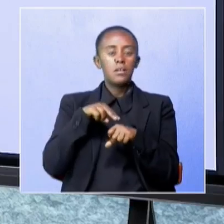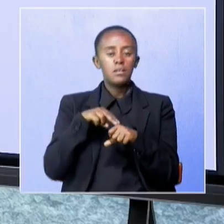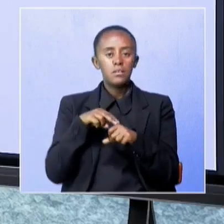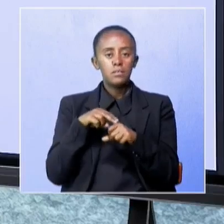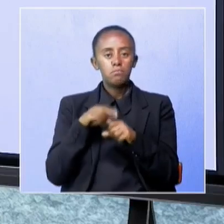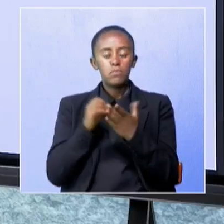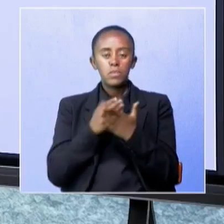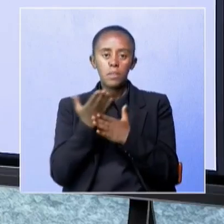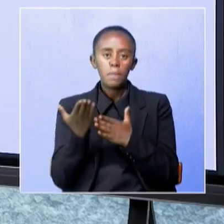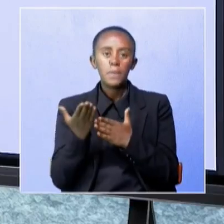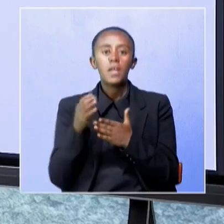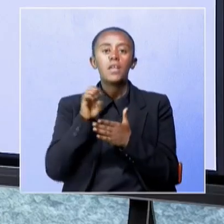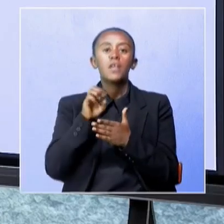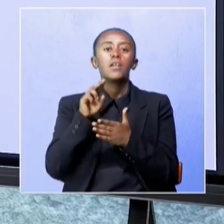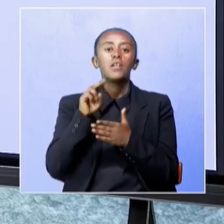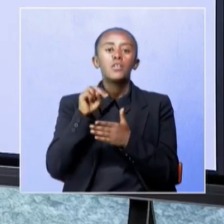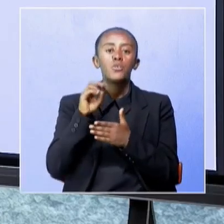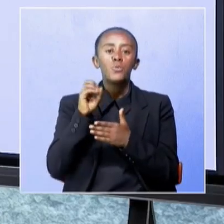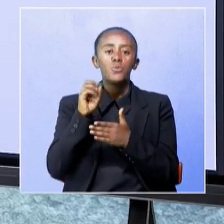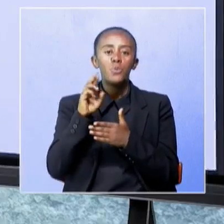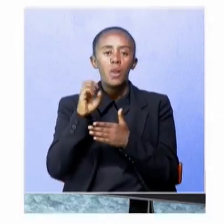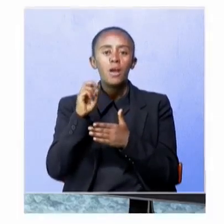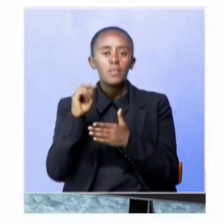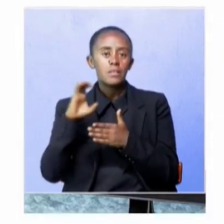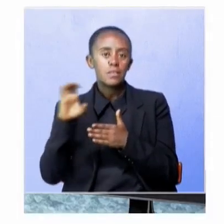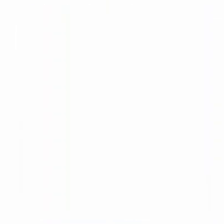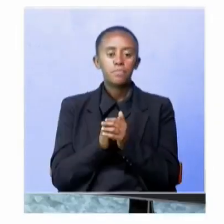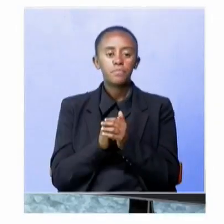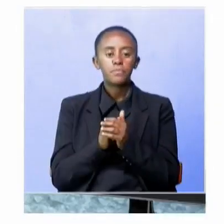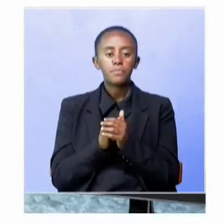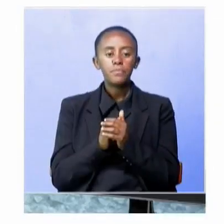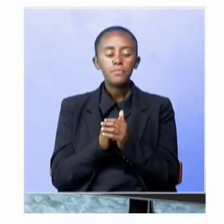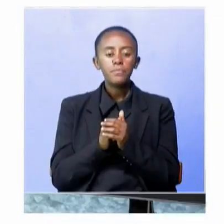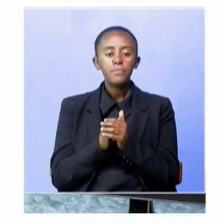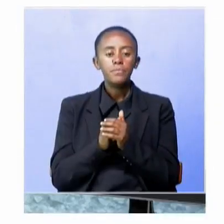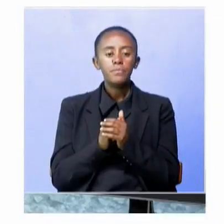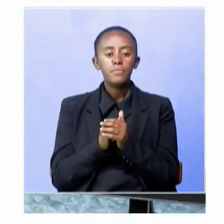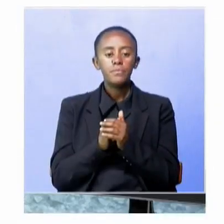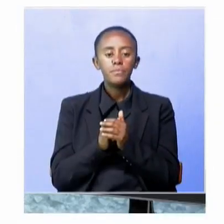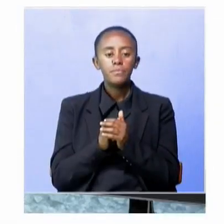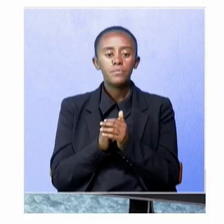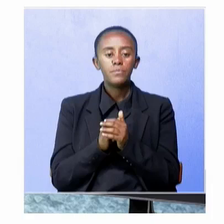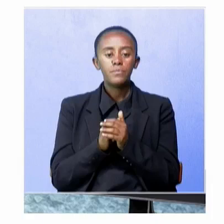So endurance shows that. For example, his